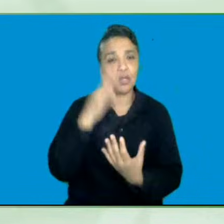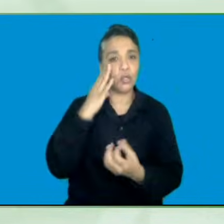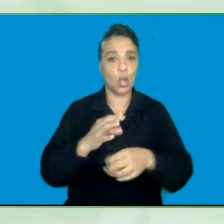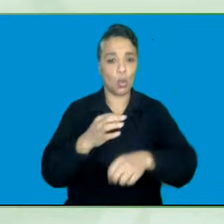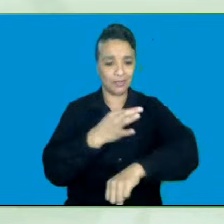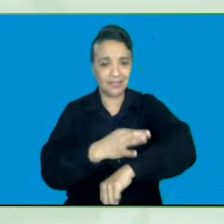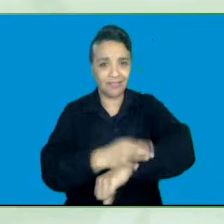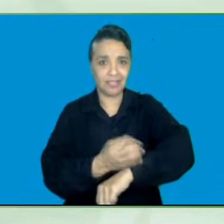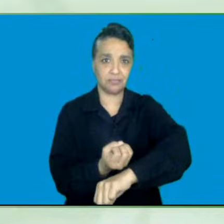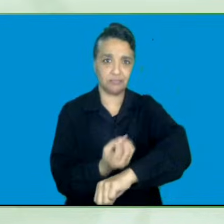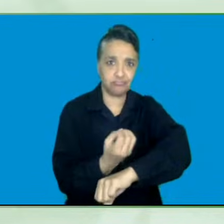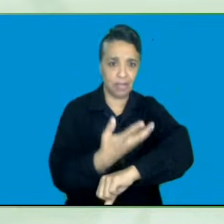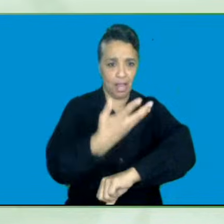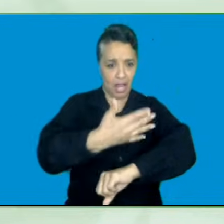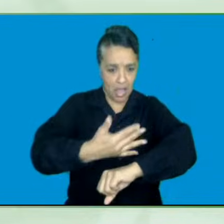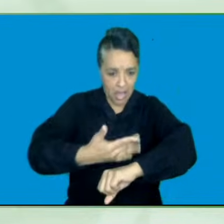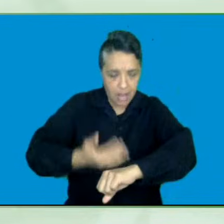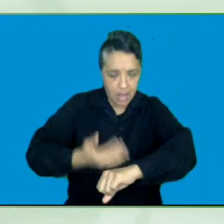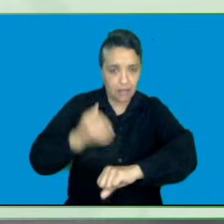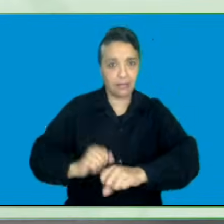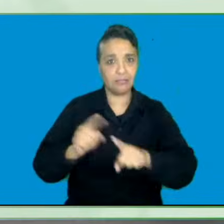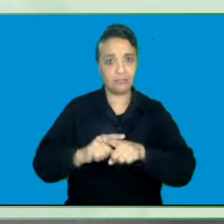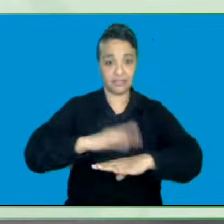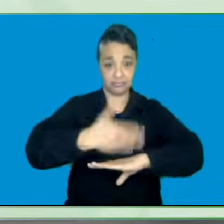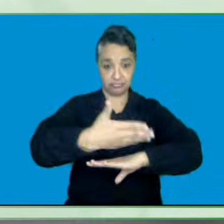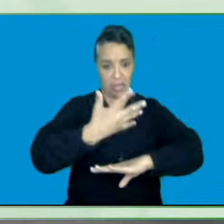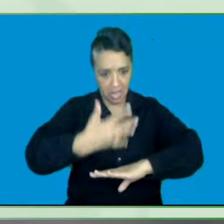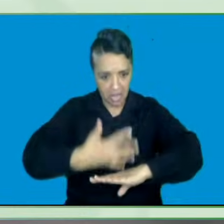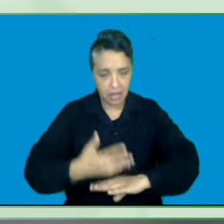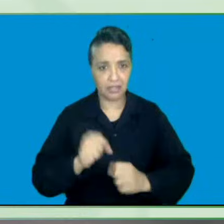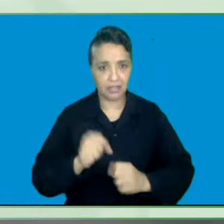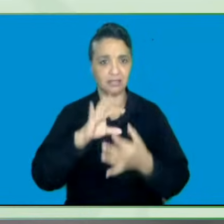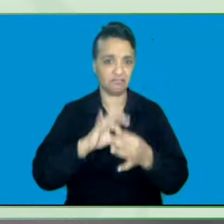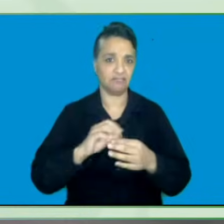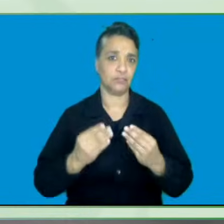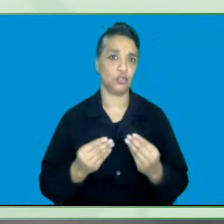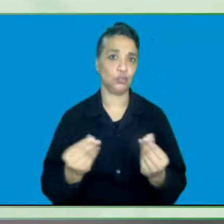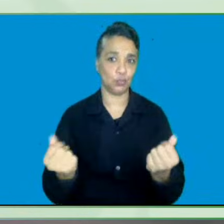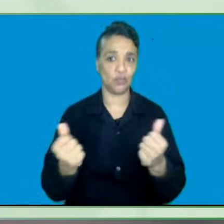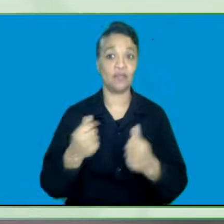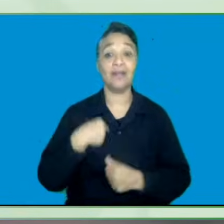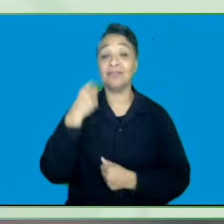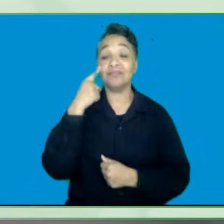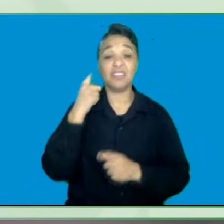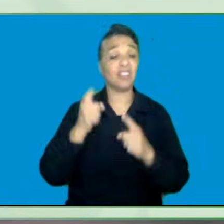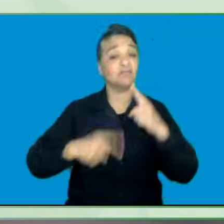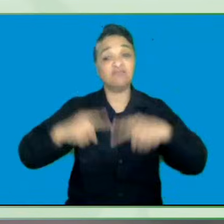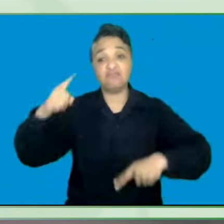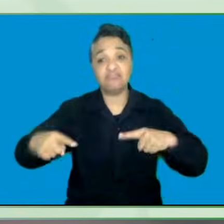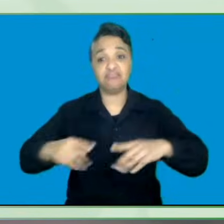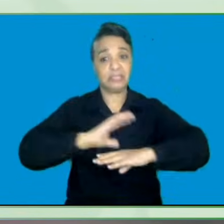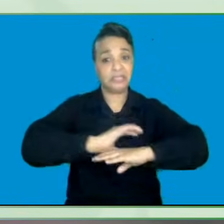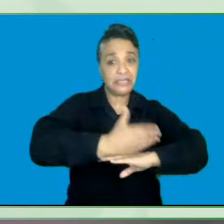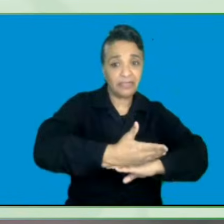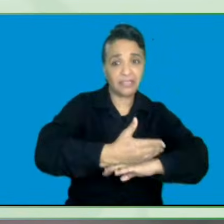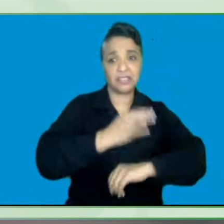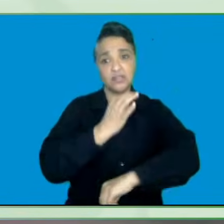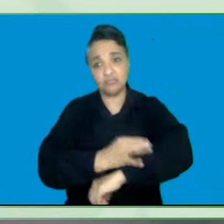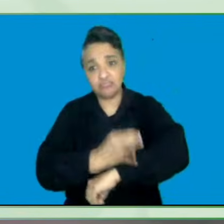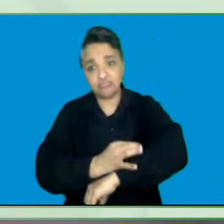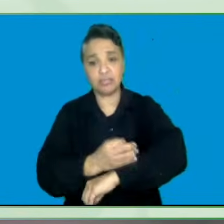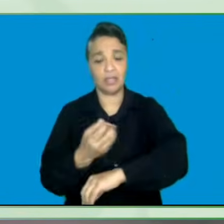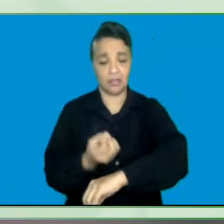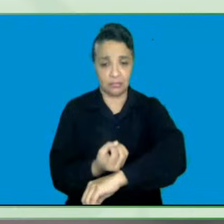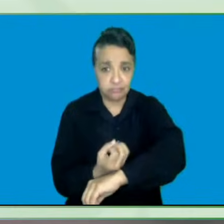process information more efficiently. And I think these devices are useful to point out because, or